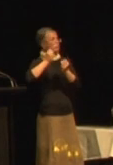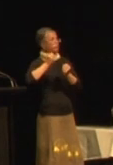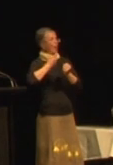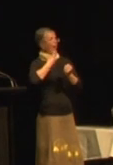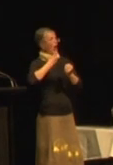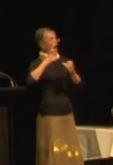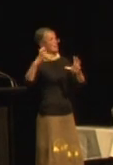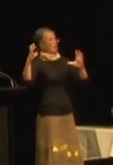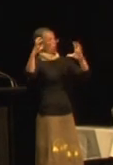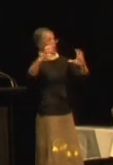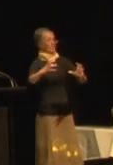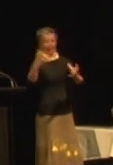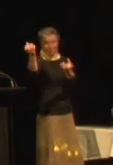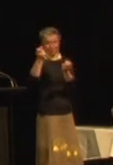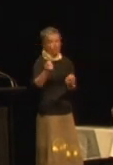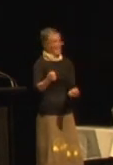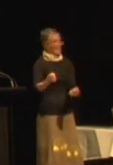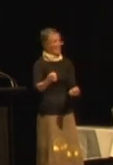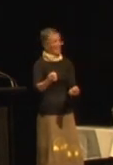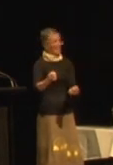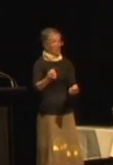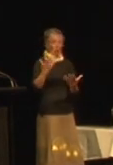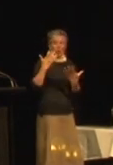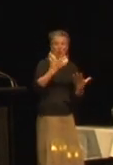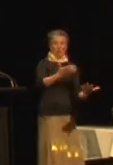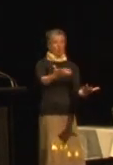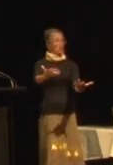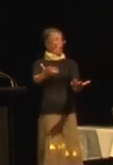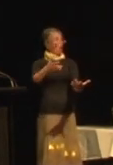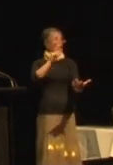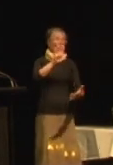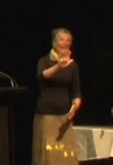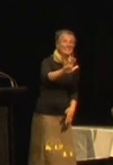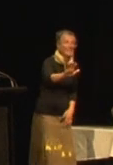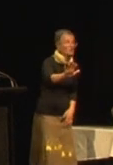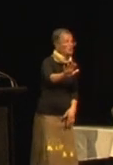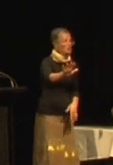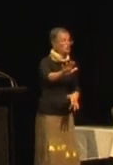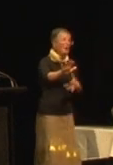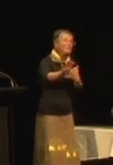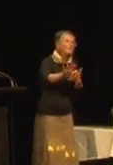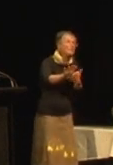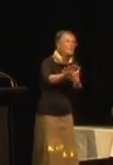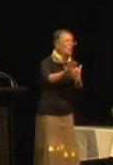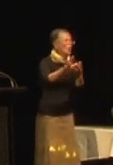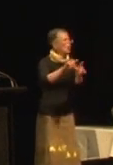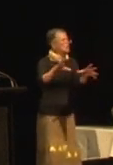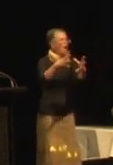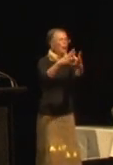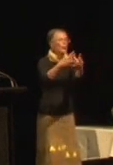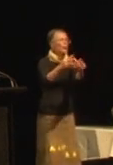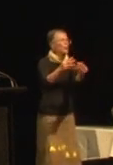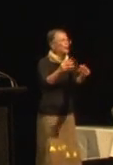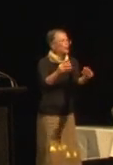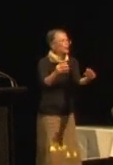Paris so that people could feel, could sense what a melting glacier was like. And you know, the optics of this